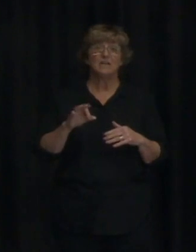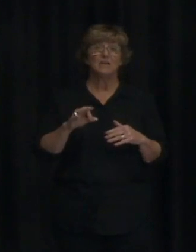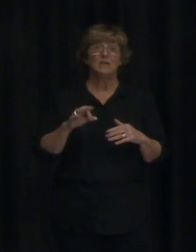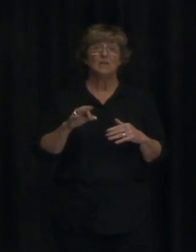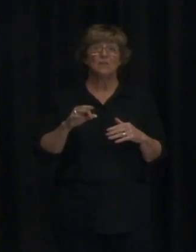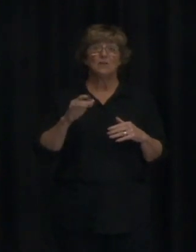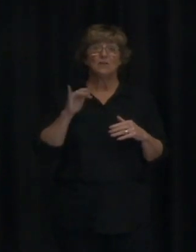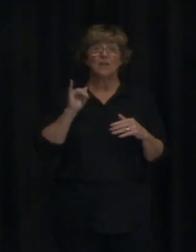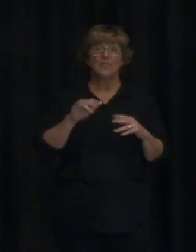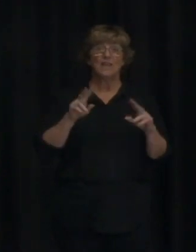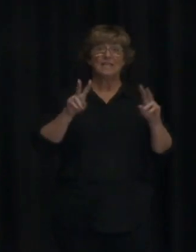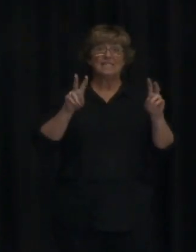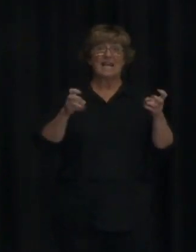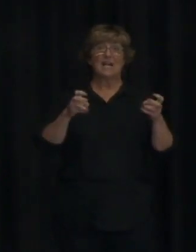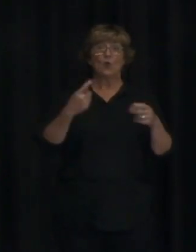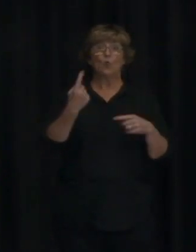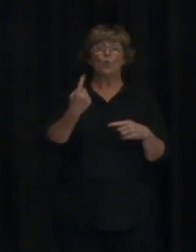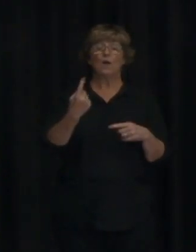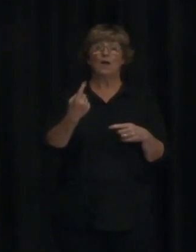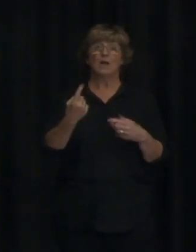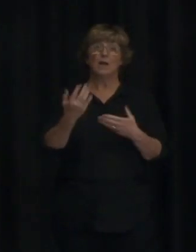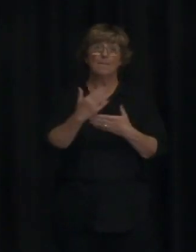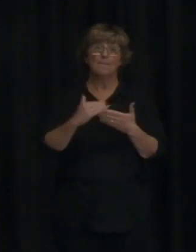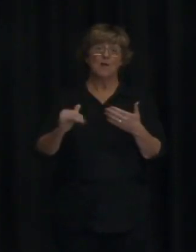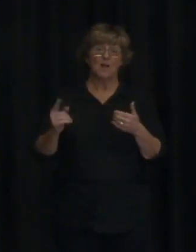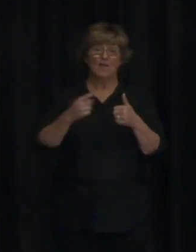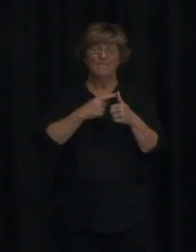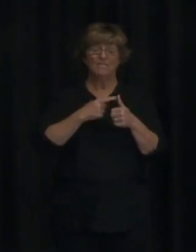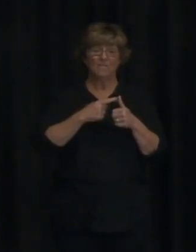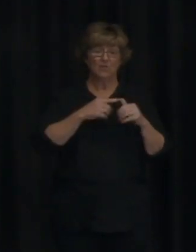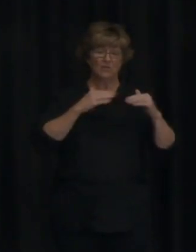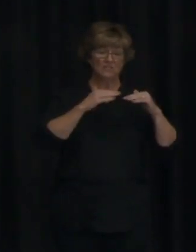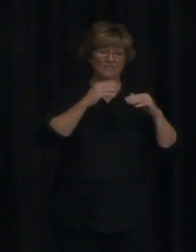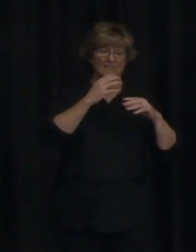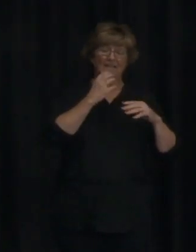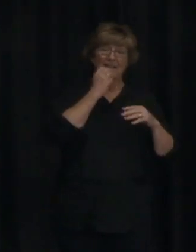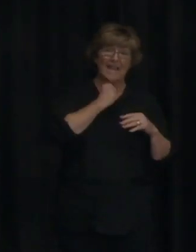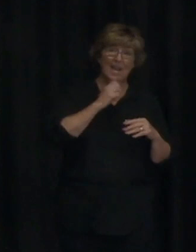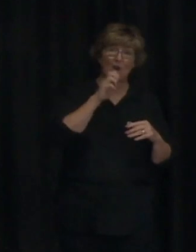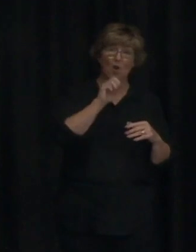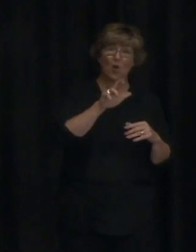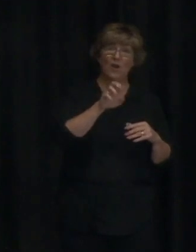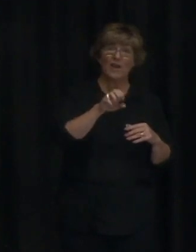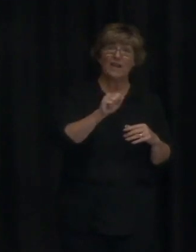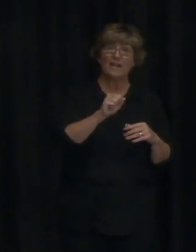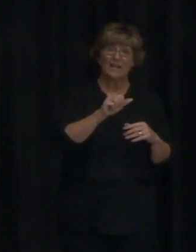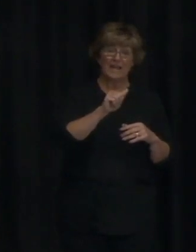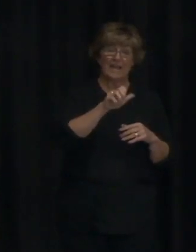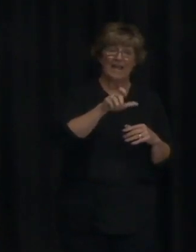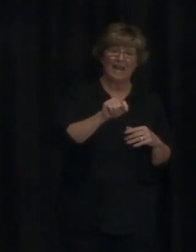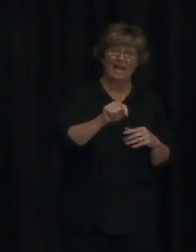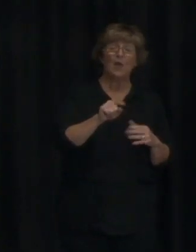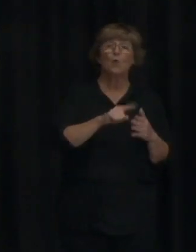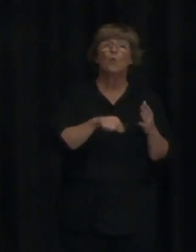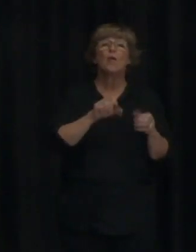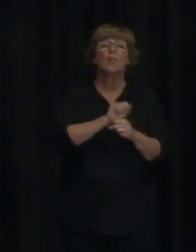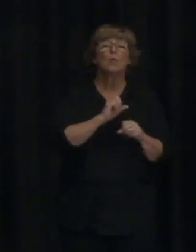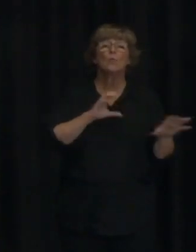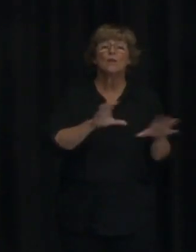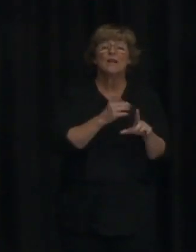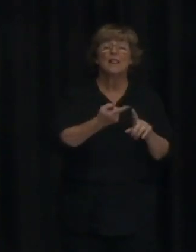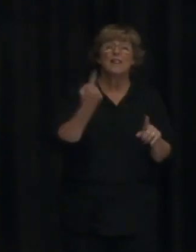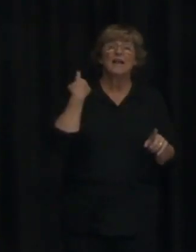The Title I equity frame, which is part of the first CARES and the second CARES Act, by definition an equity frame. The work we did last year on